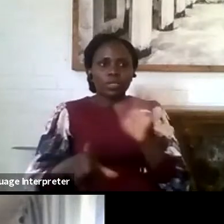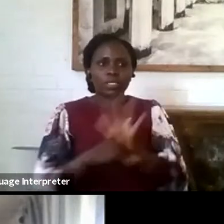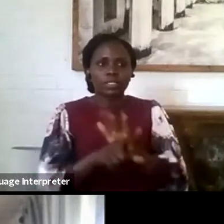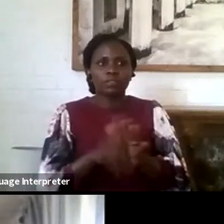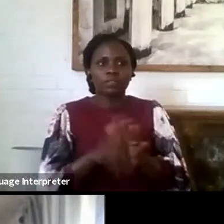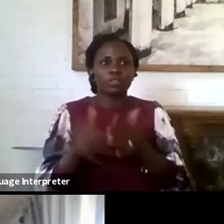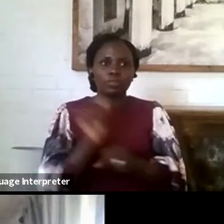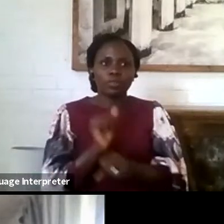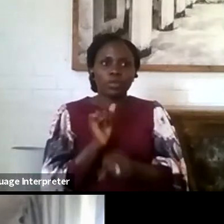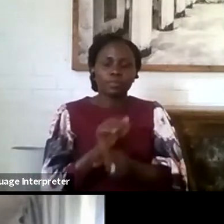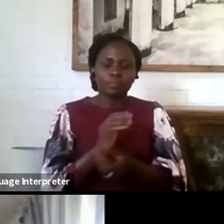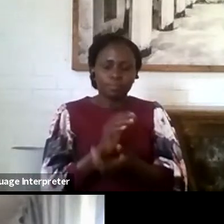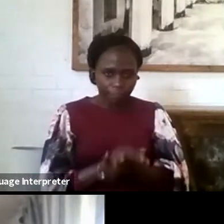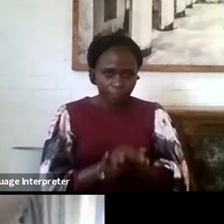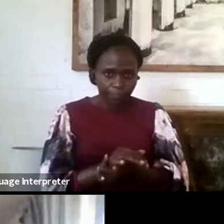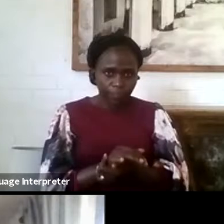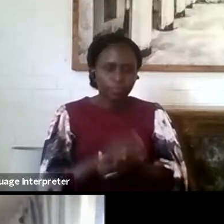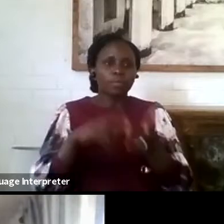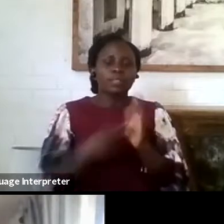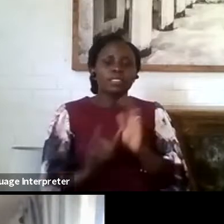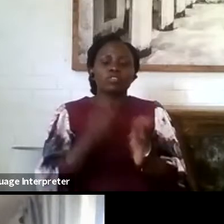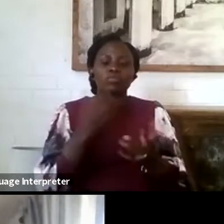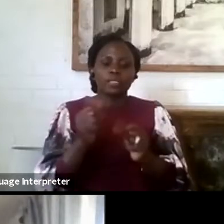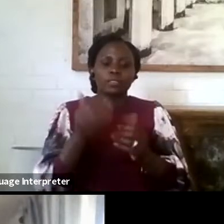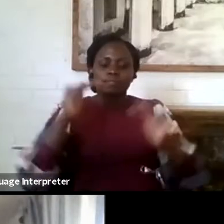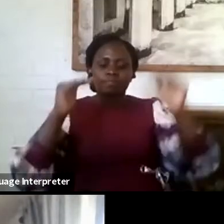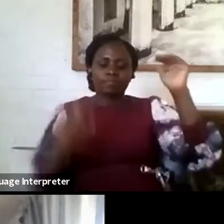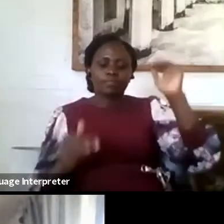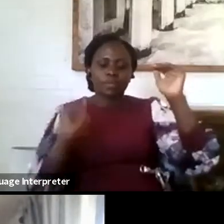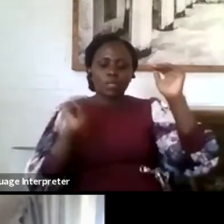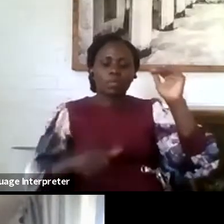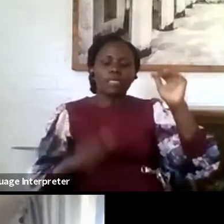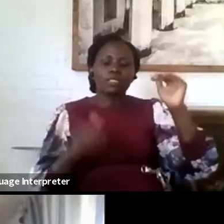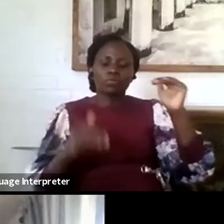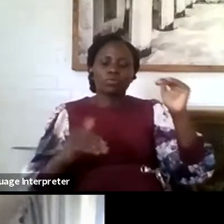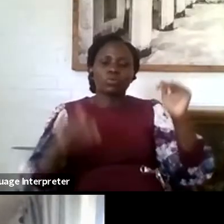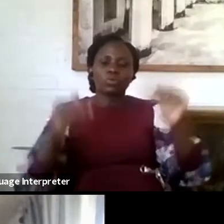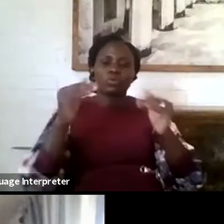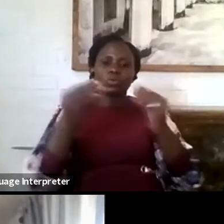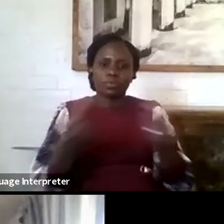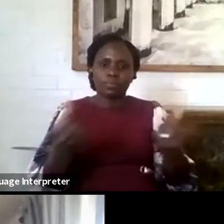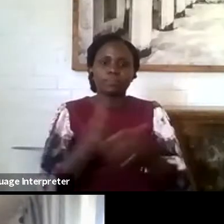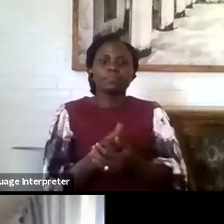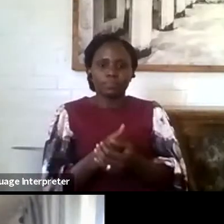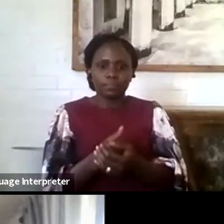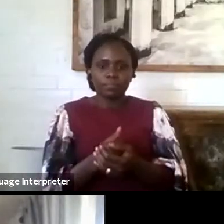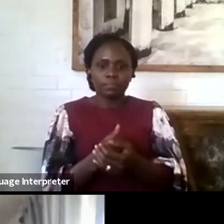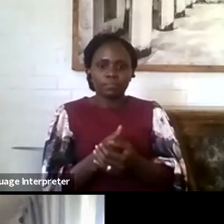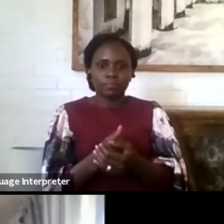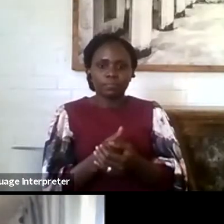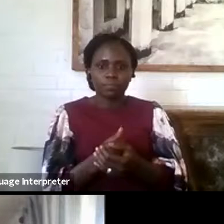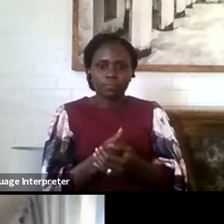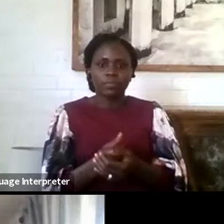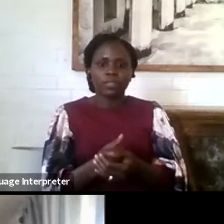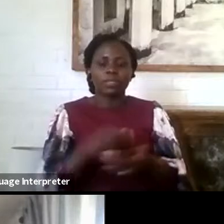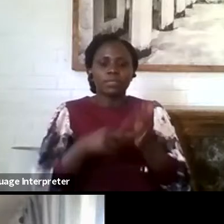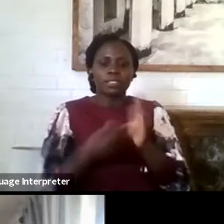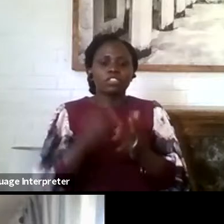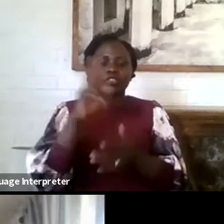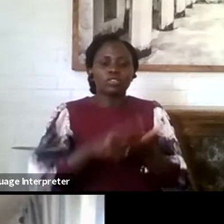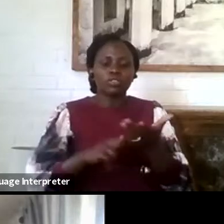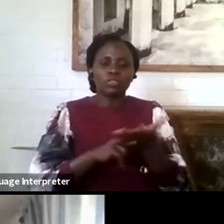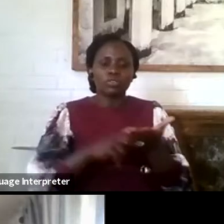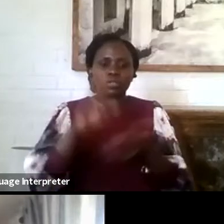imbalance needs to be addressed if we want to safeguard user rights and user data within digital identity systems.